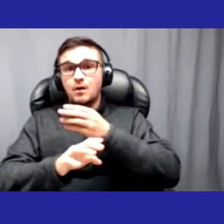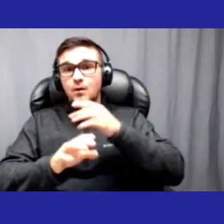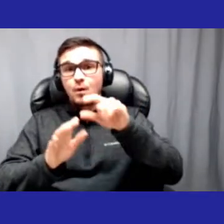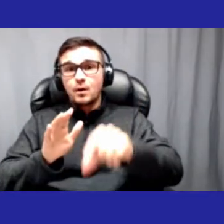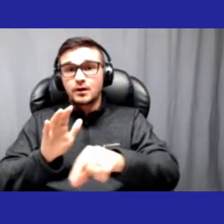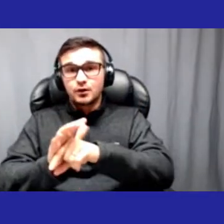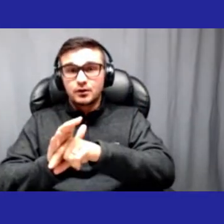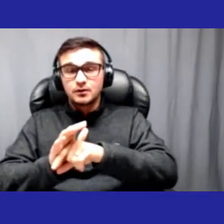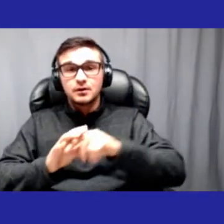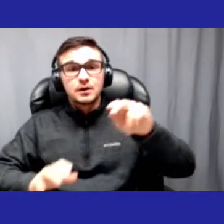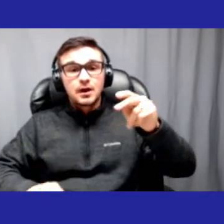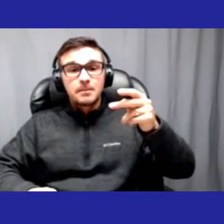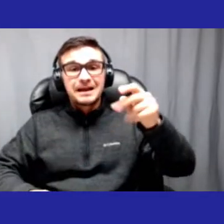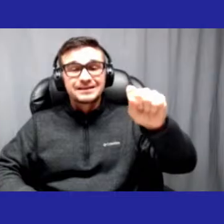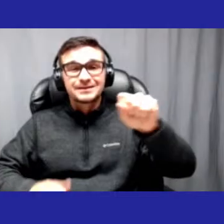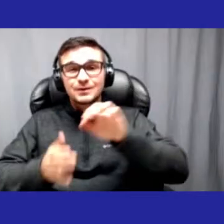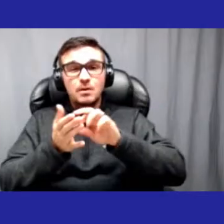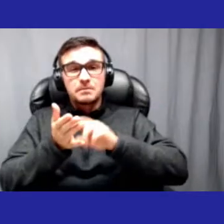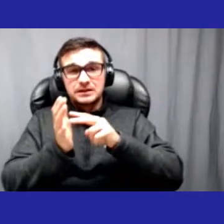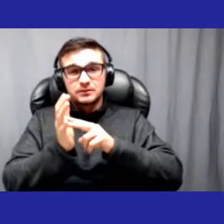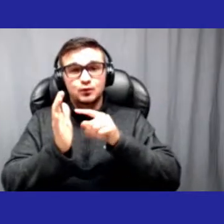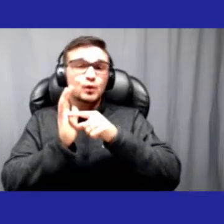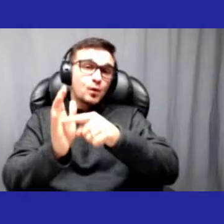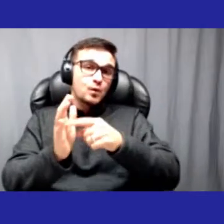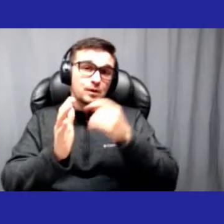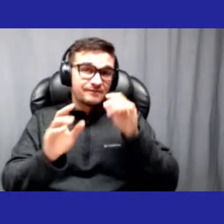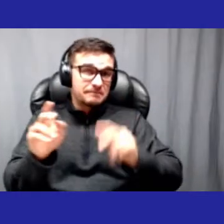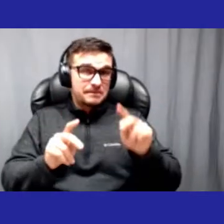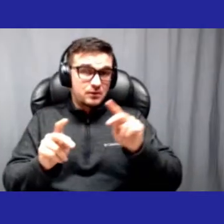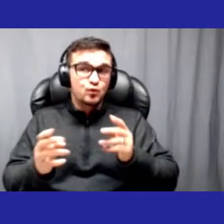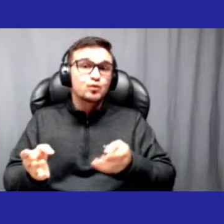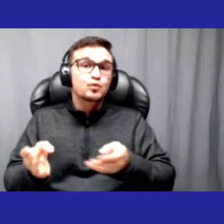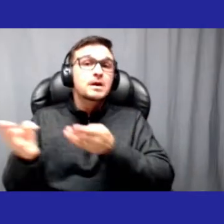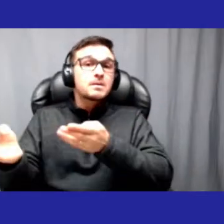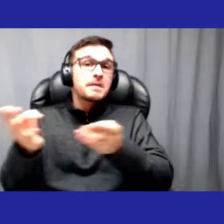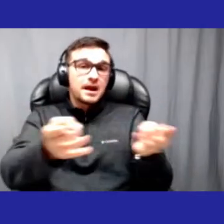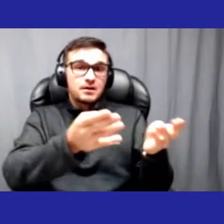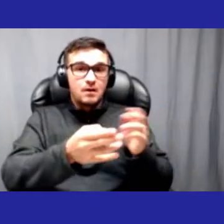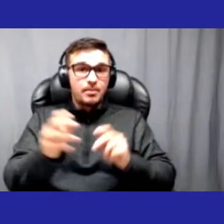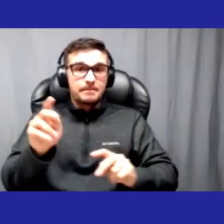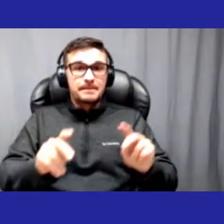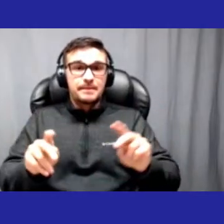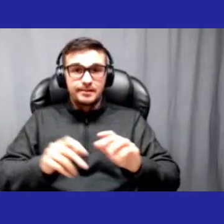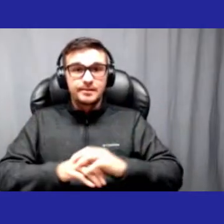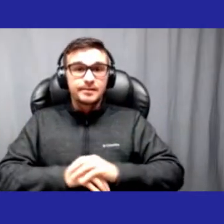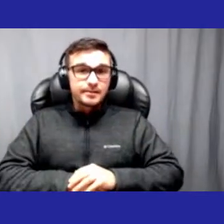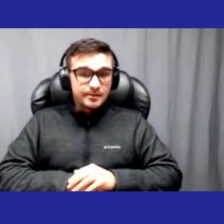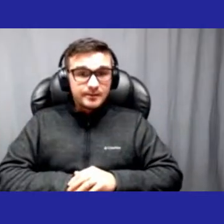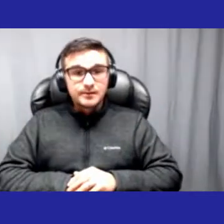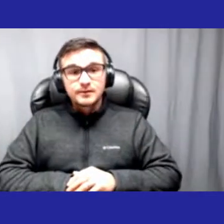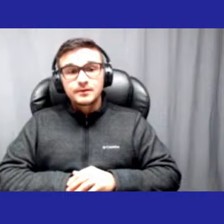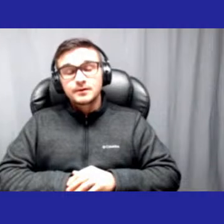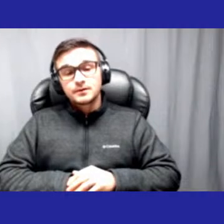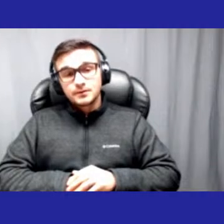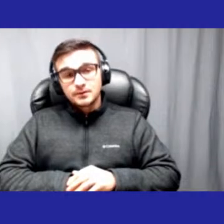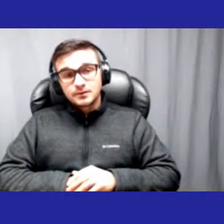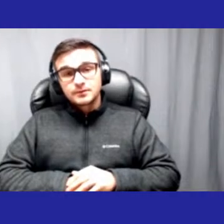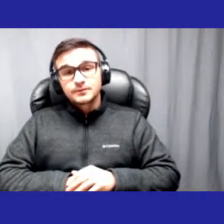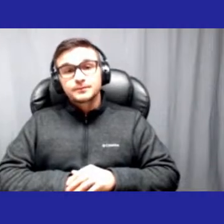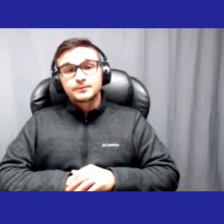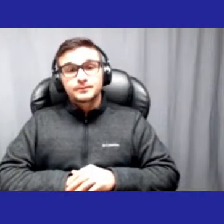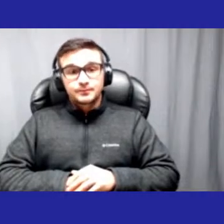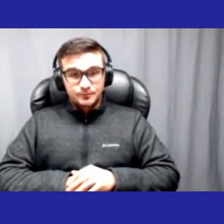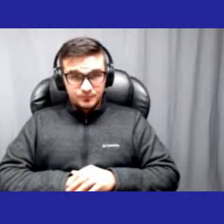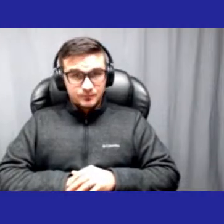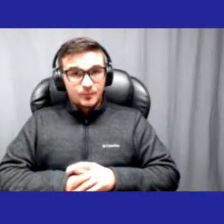reflects whether people will recommend the plan to others, will not recommend, or actually recommend against it. So it's a very,